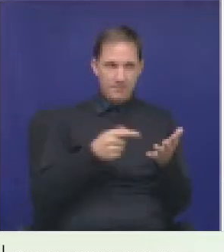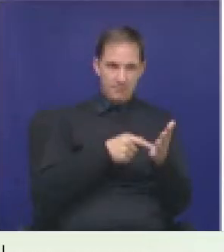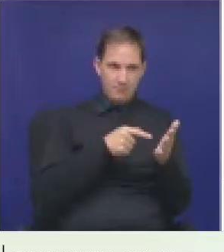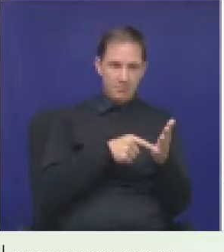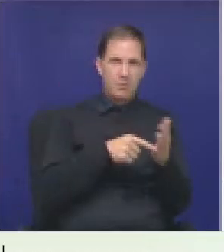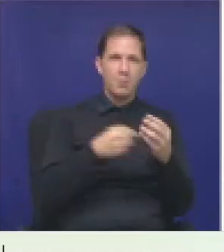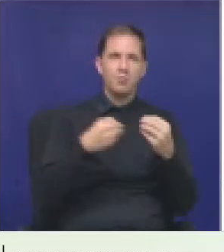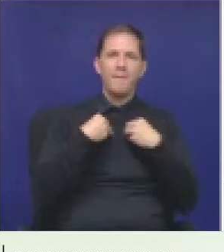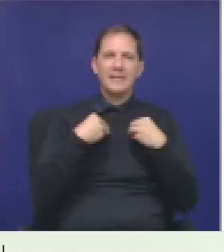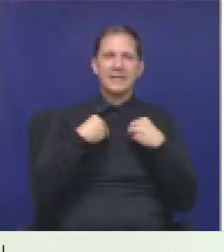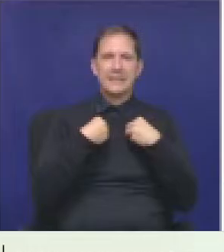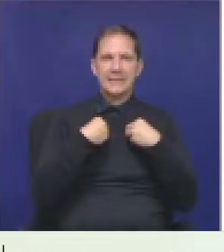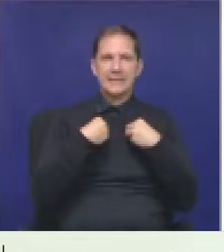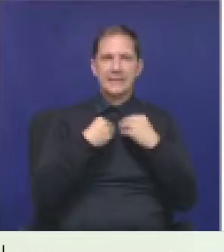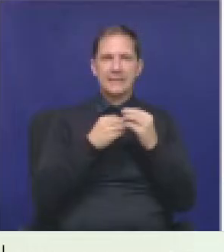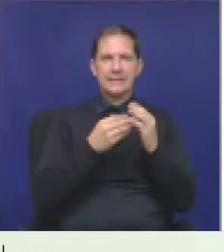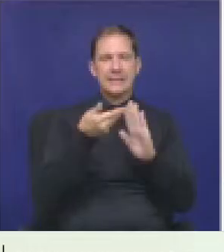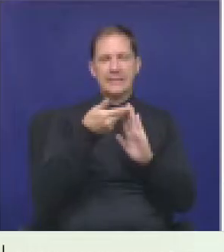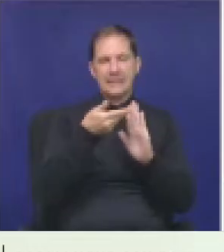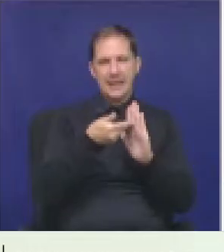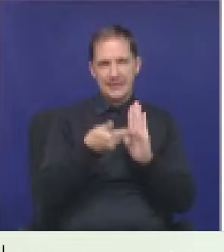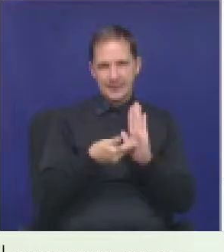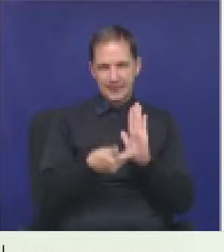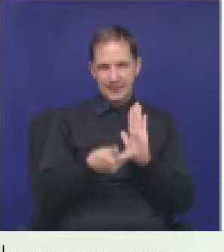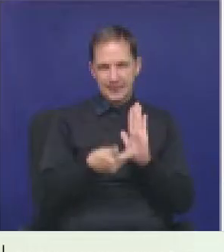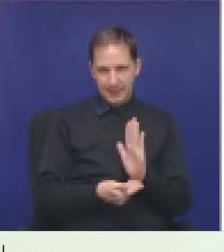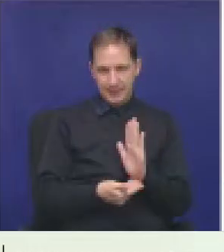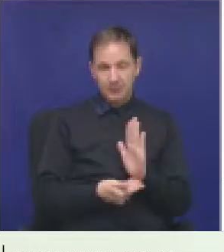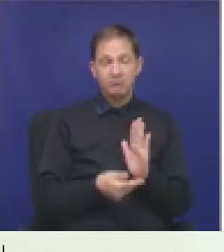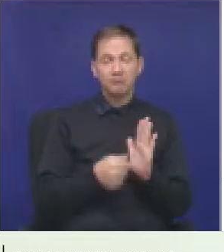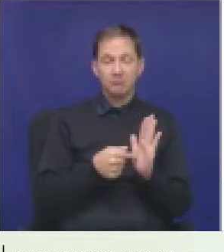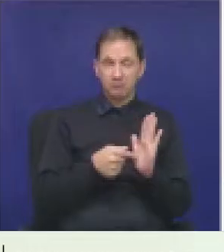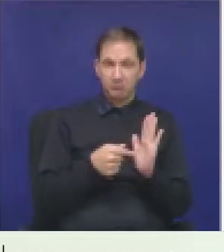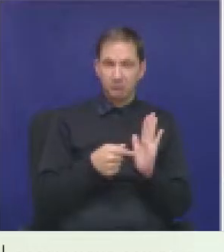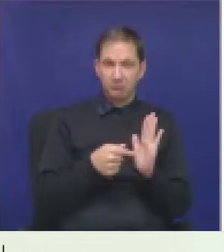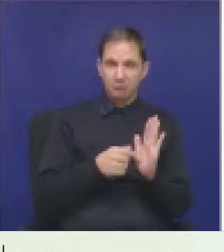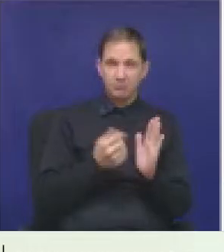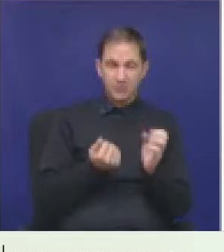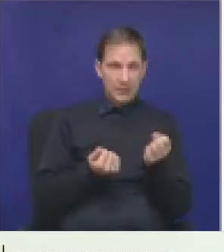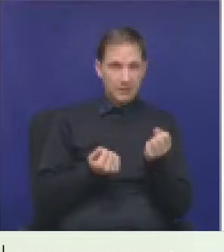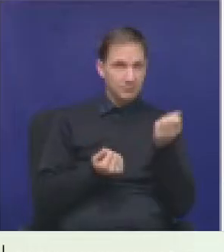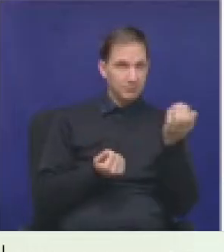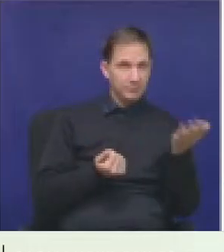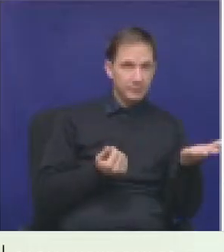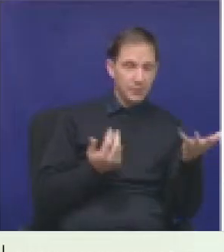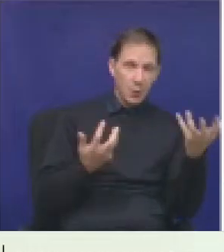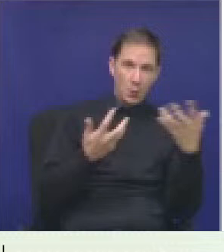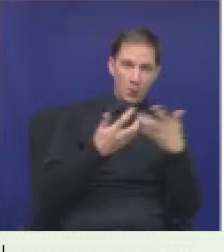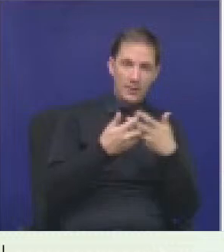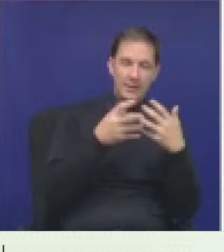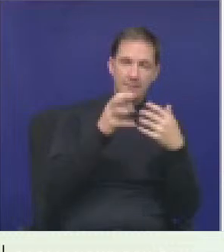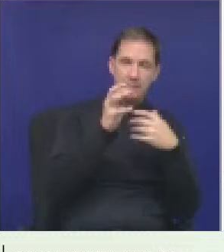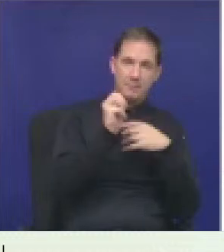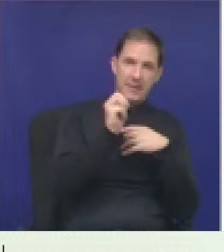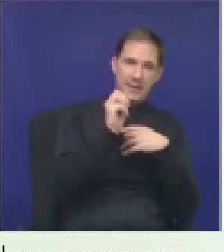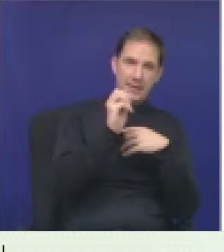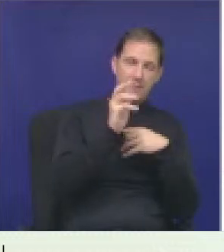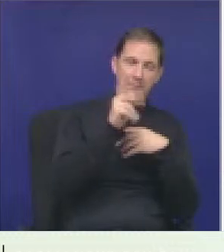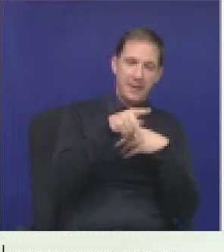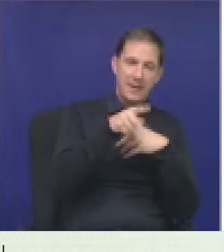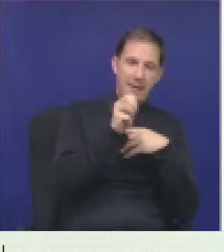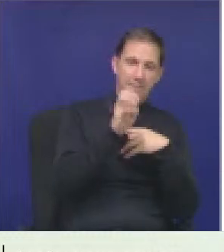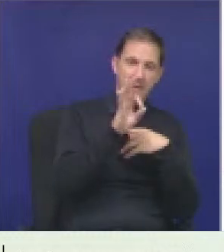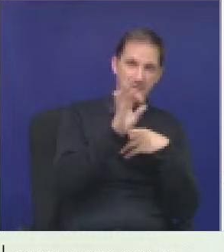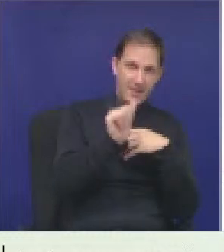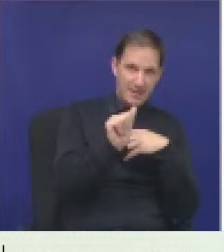year. Our 5-year strategic plan and work program of Statistics South Africa, submitted in line with the PFA, are anchored in the medium-term development